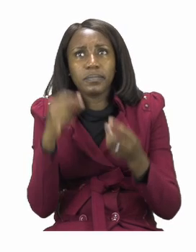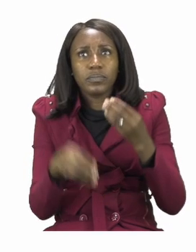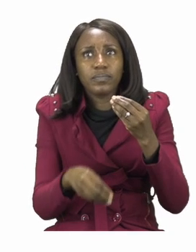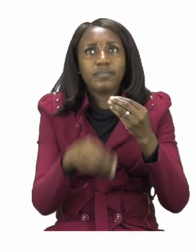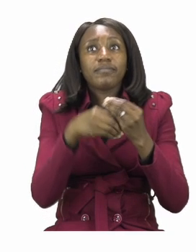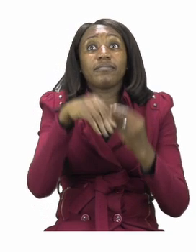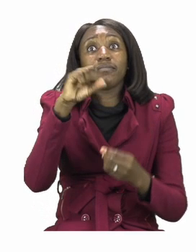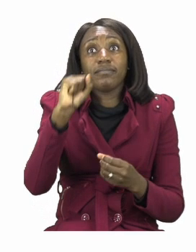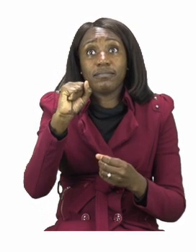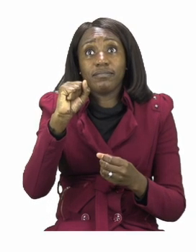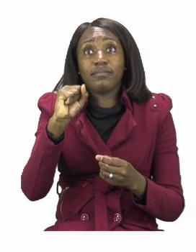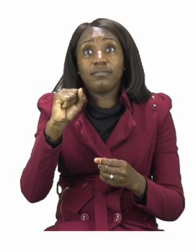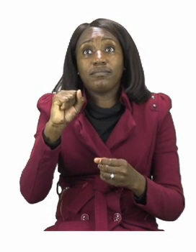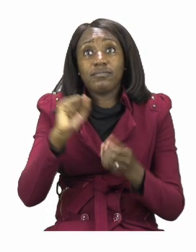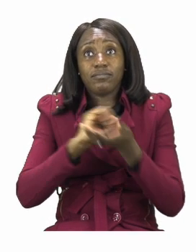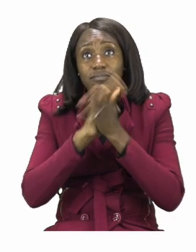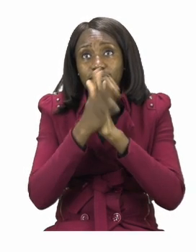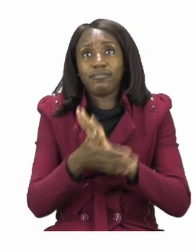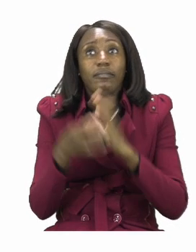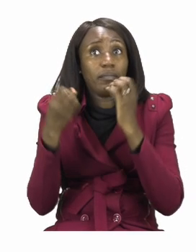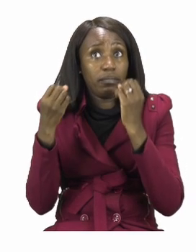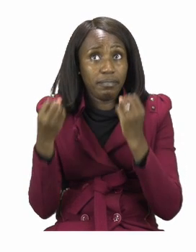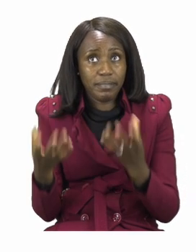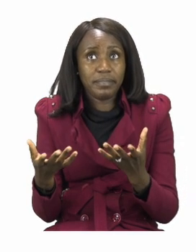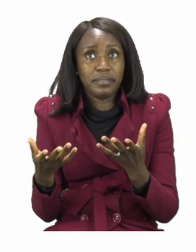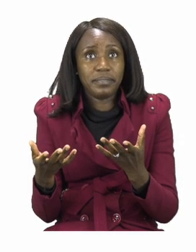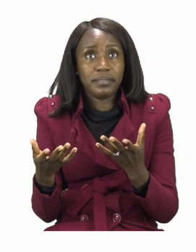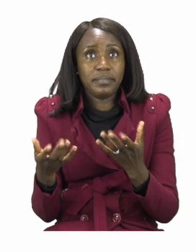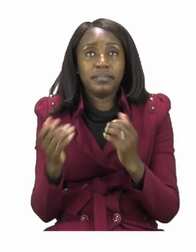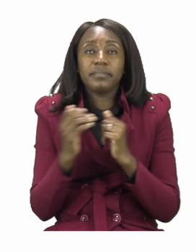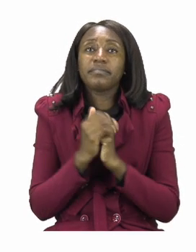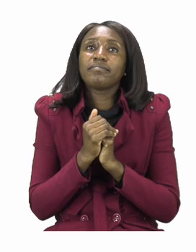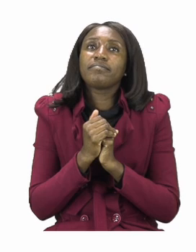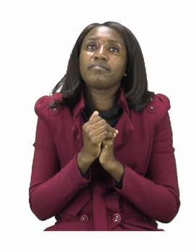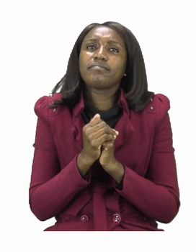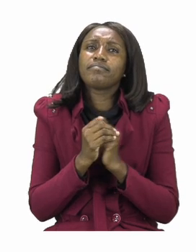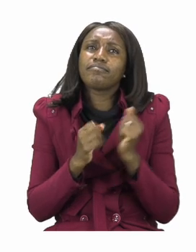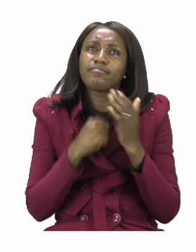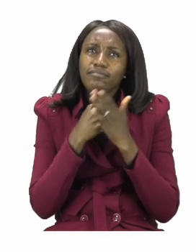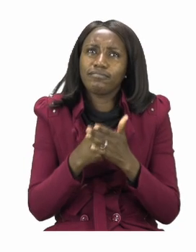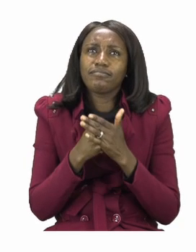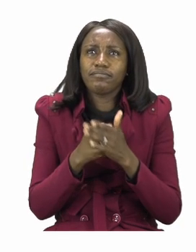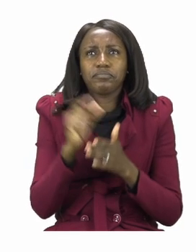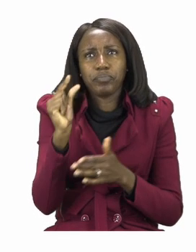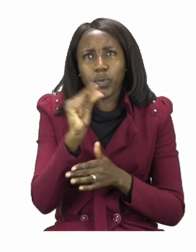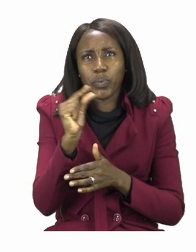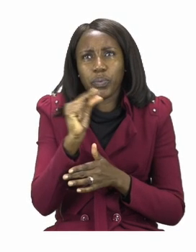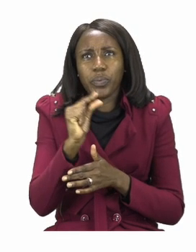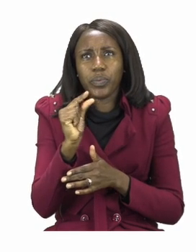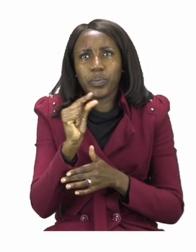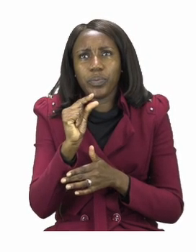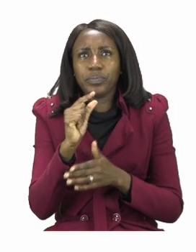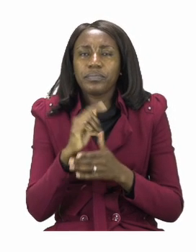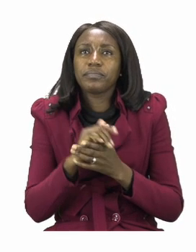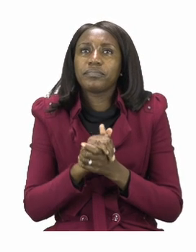to make the plural. So, let's try and do some of them on the